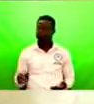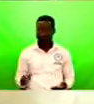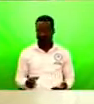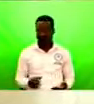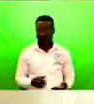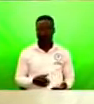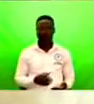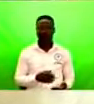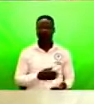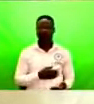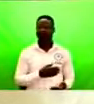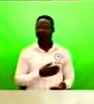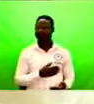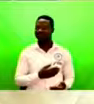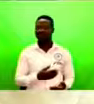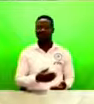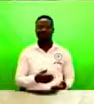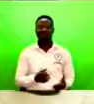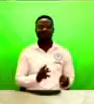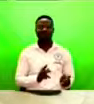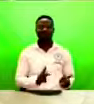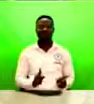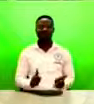Not the wives, but the directors.